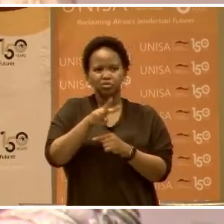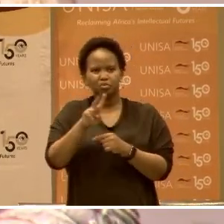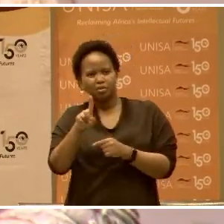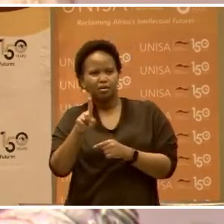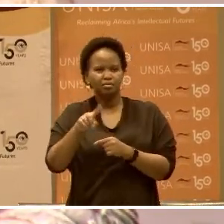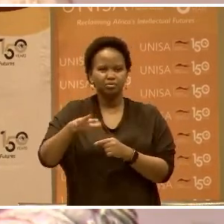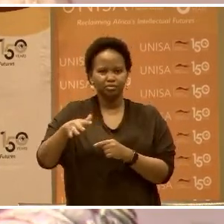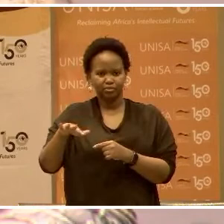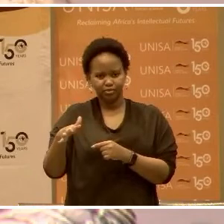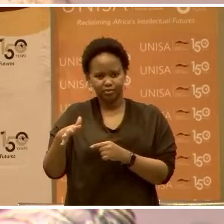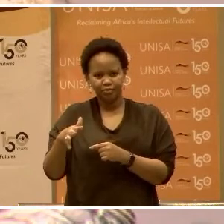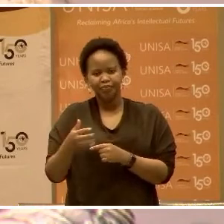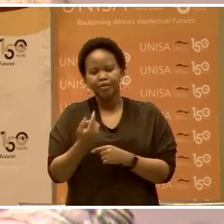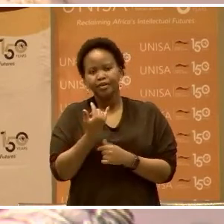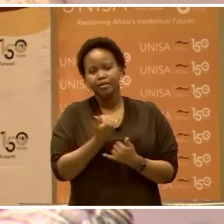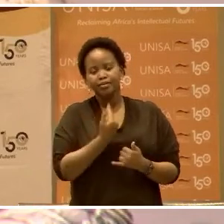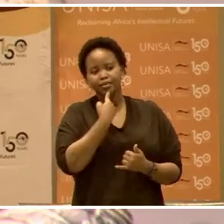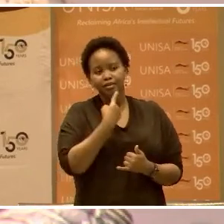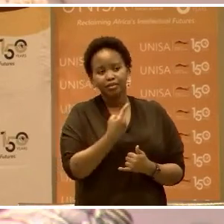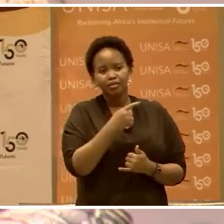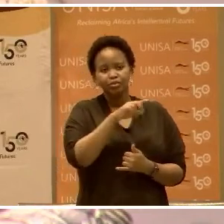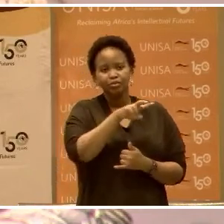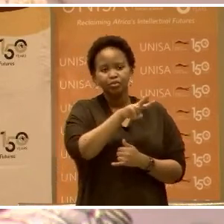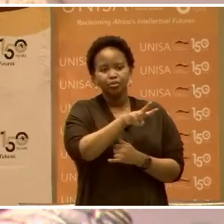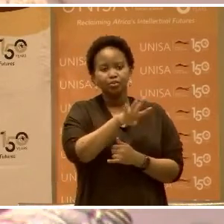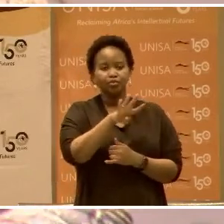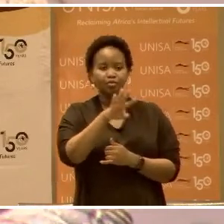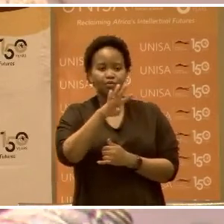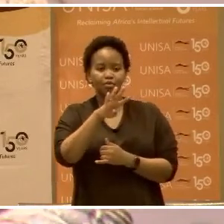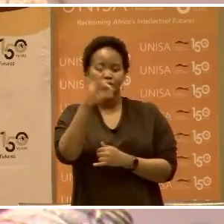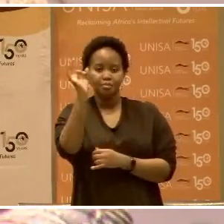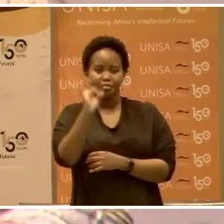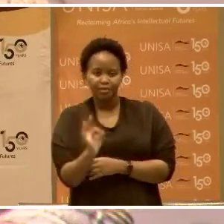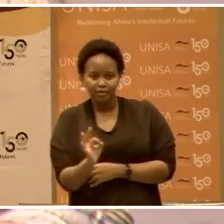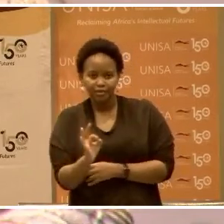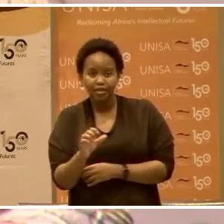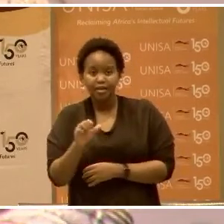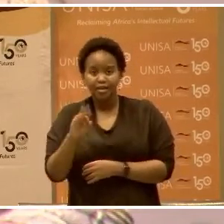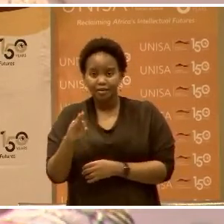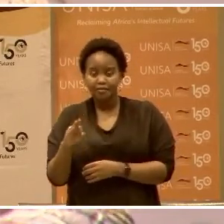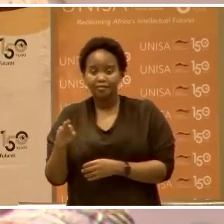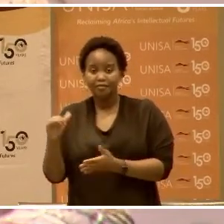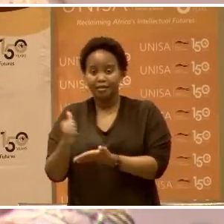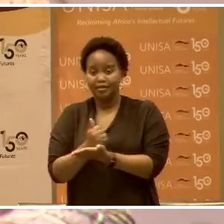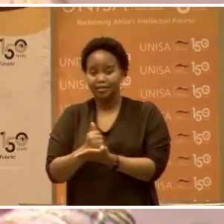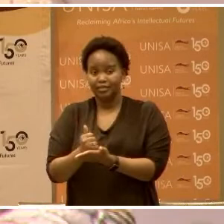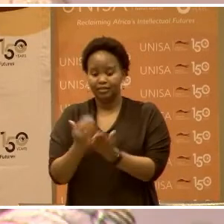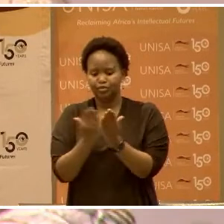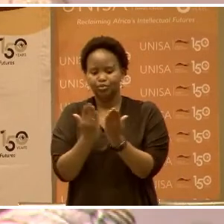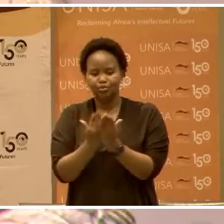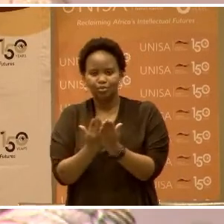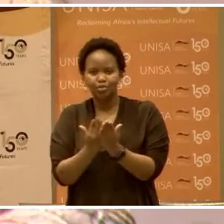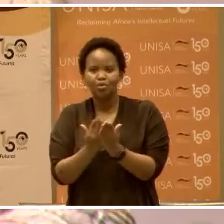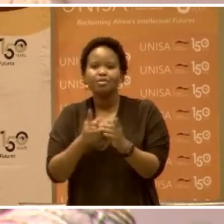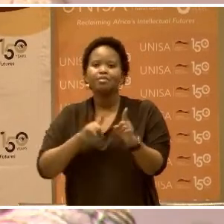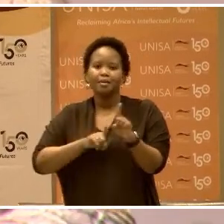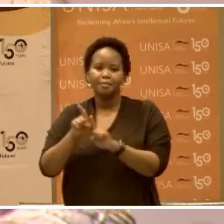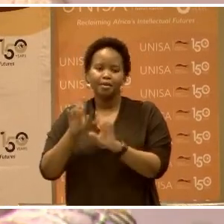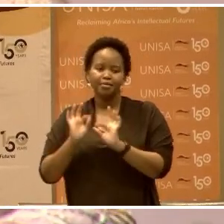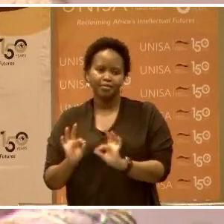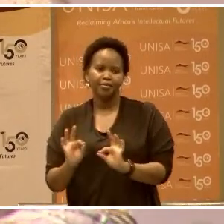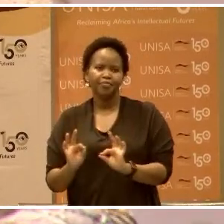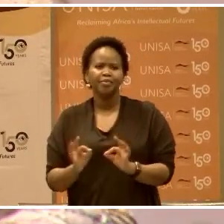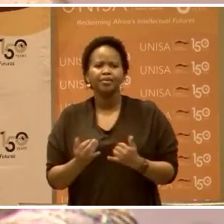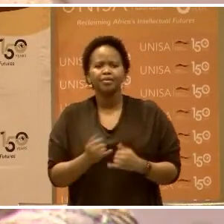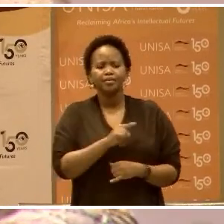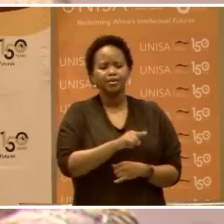only 12.4% of pupils enrolled for secondary school completed their schooling. When entering higher